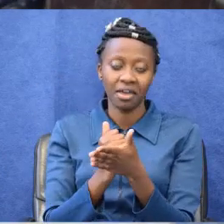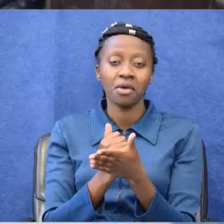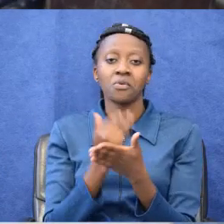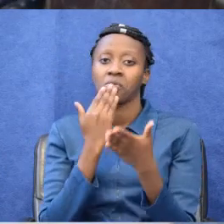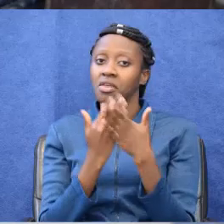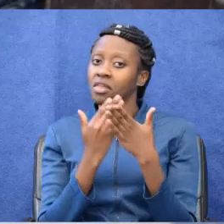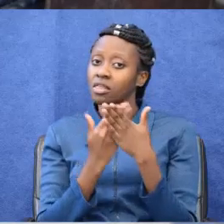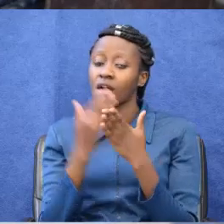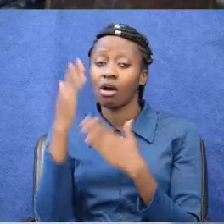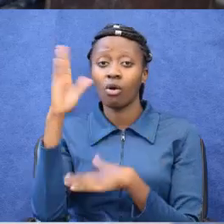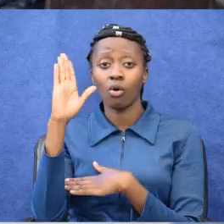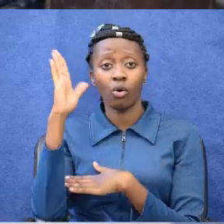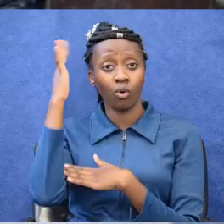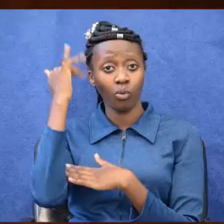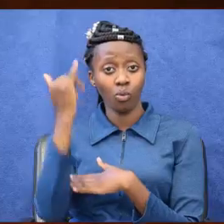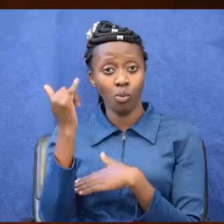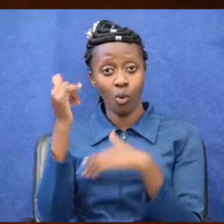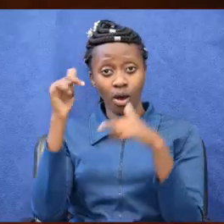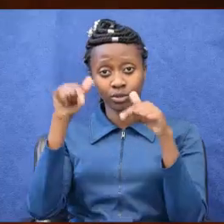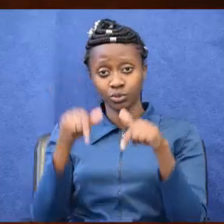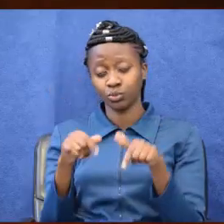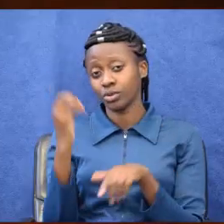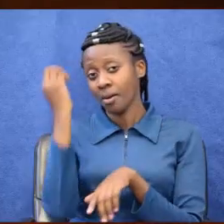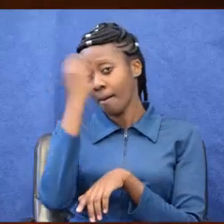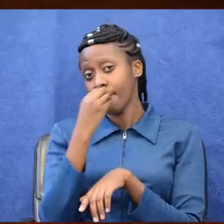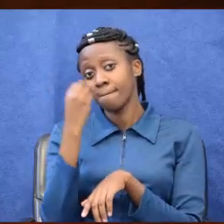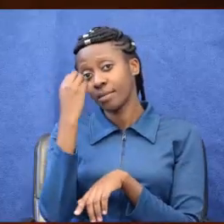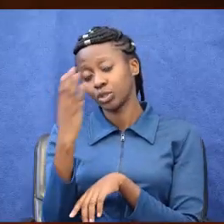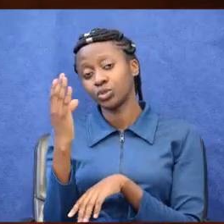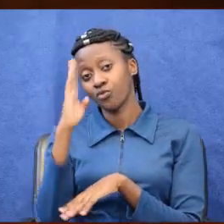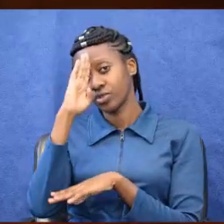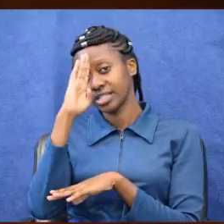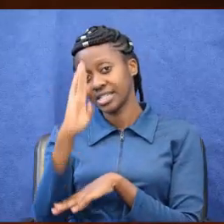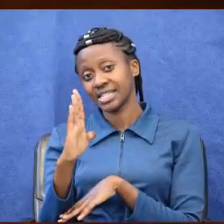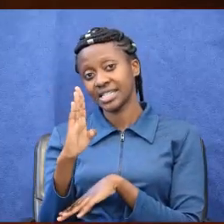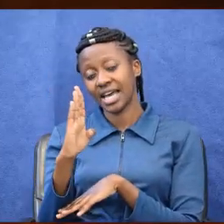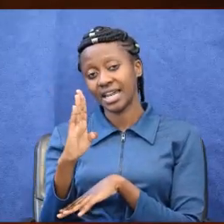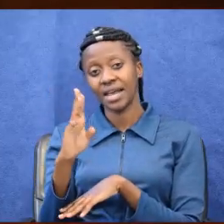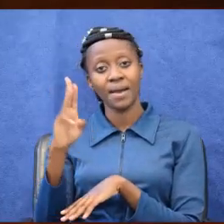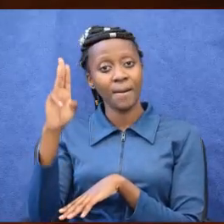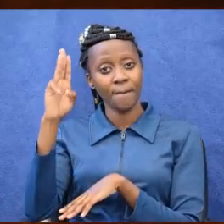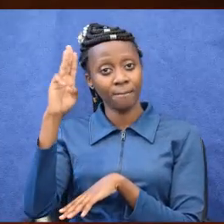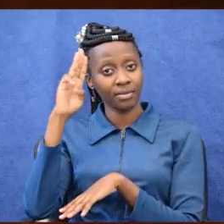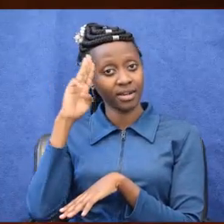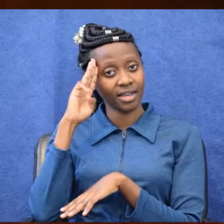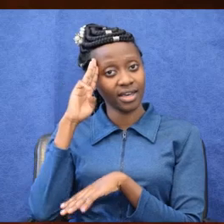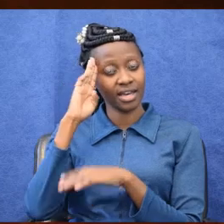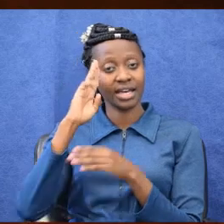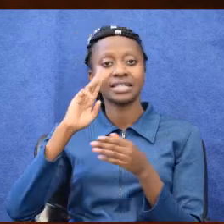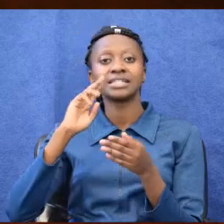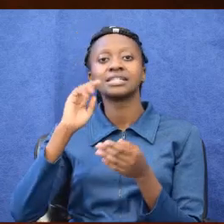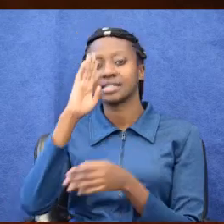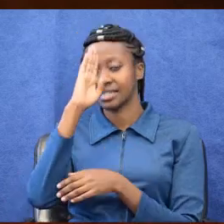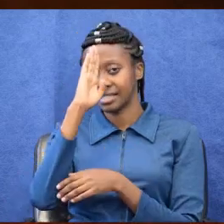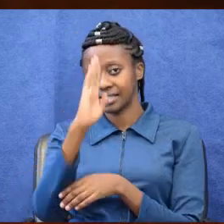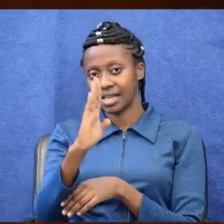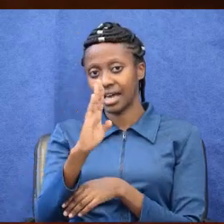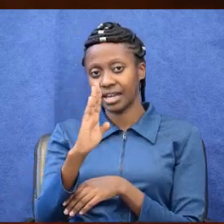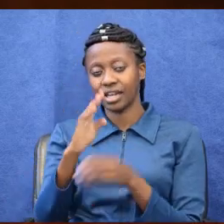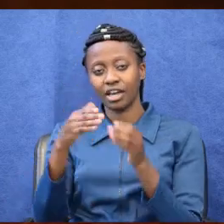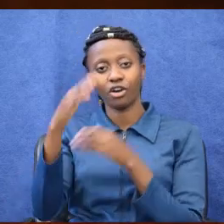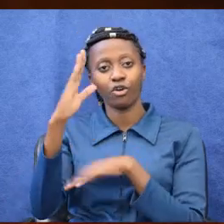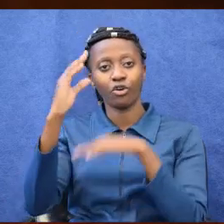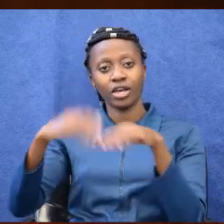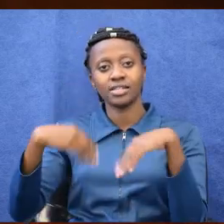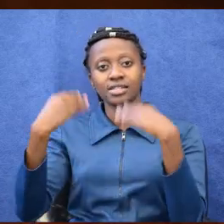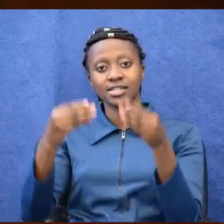thank God for yet another beautiful Sunday, Brigade Sunday, that the Lord has given us.